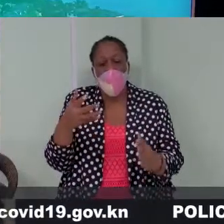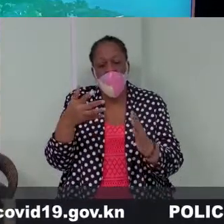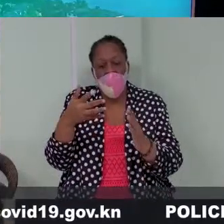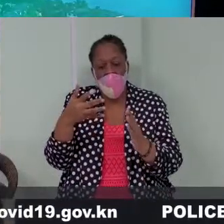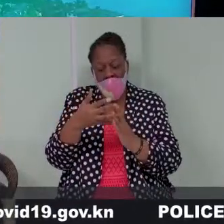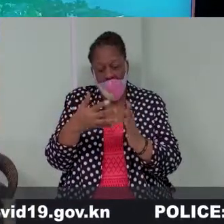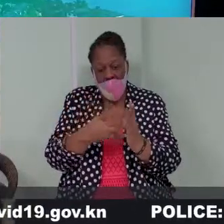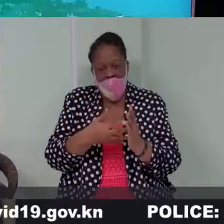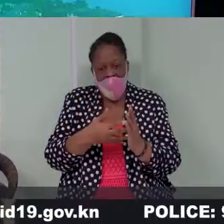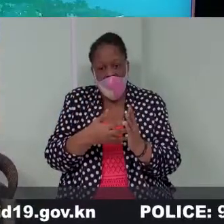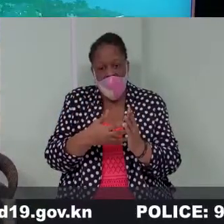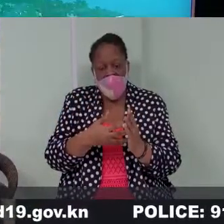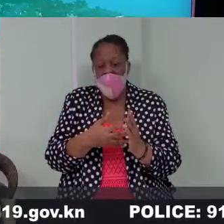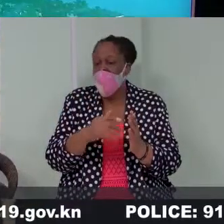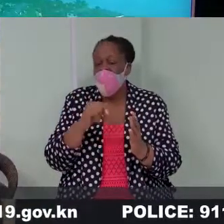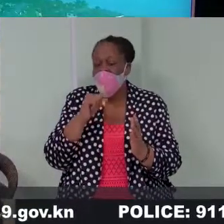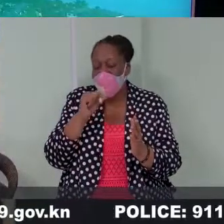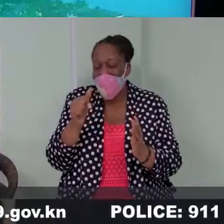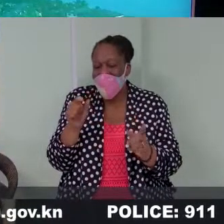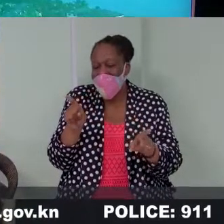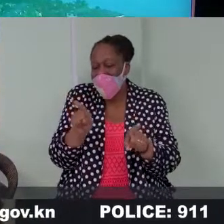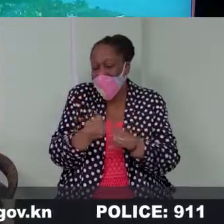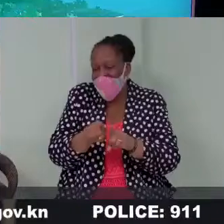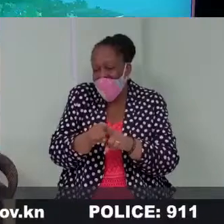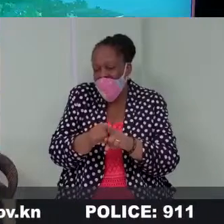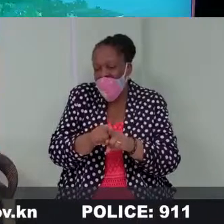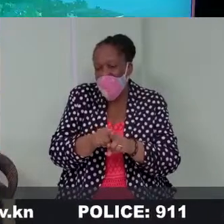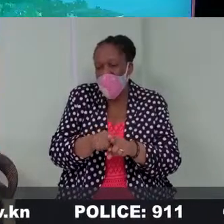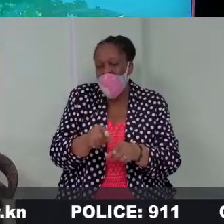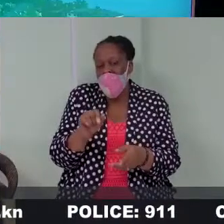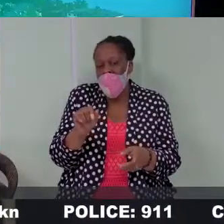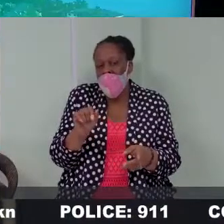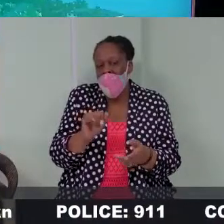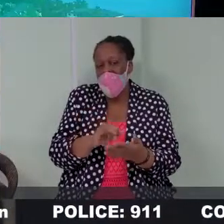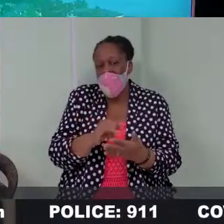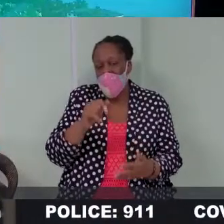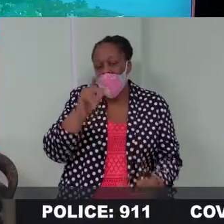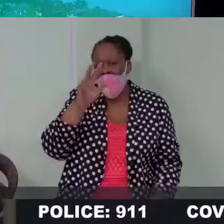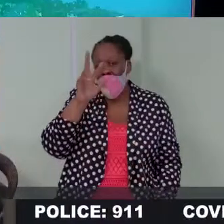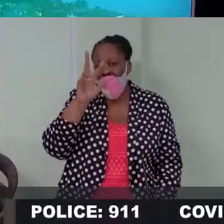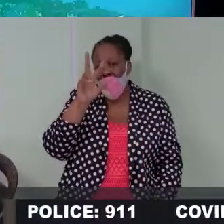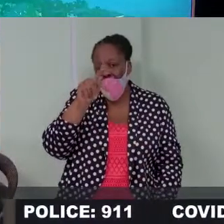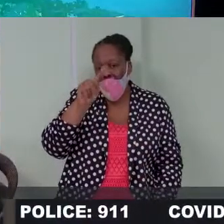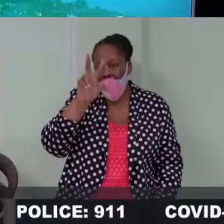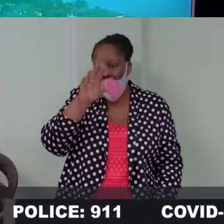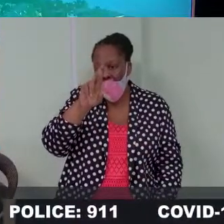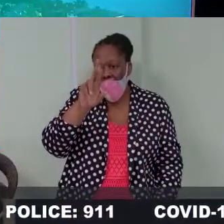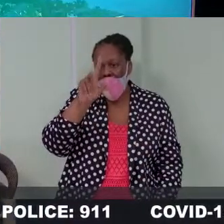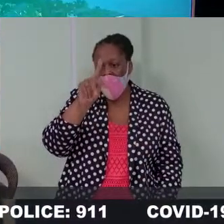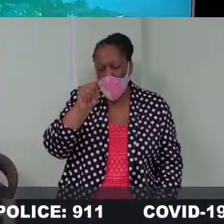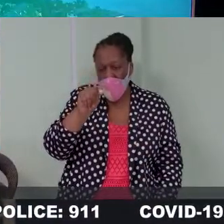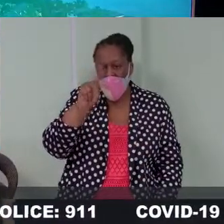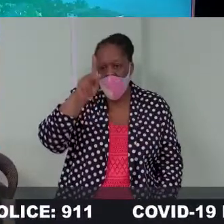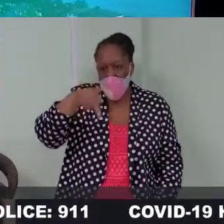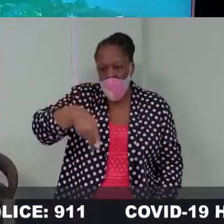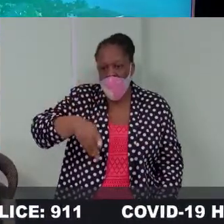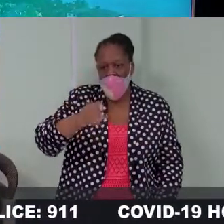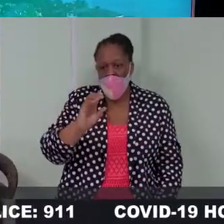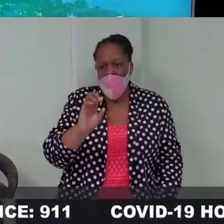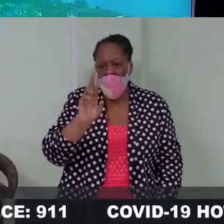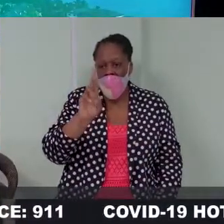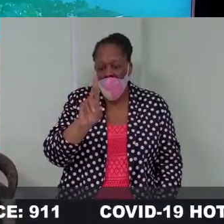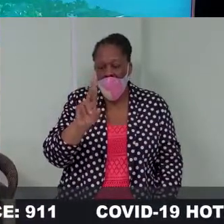tests that are available in the United States of America that have only gotten FDA emergency